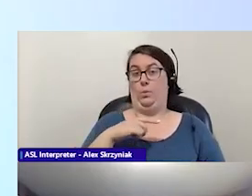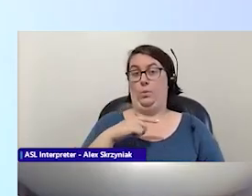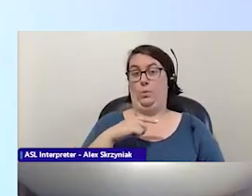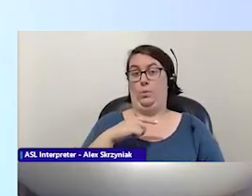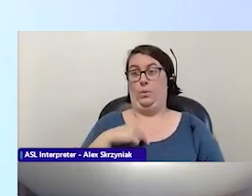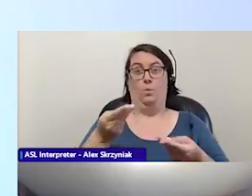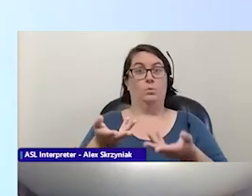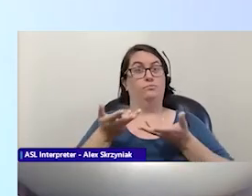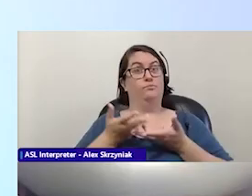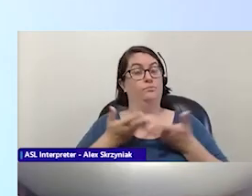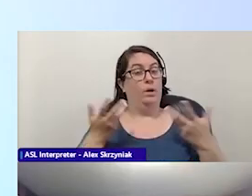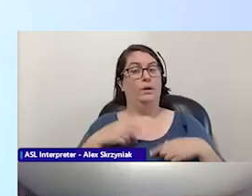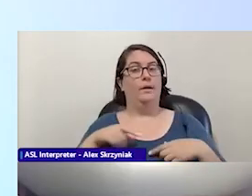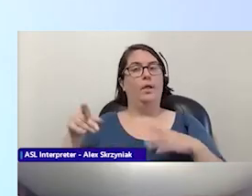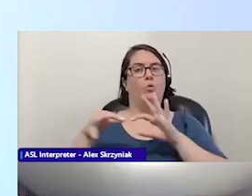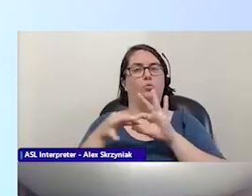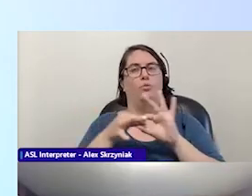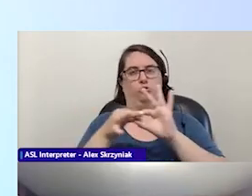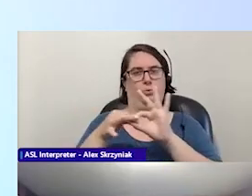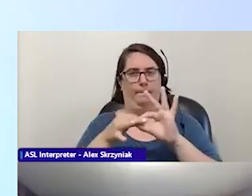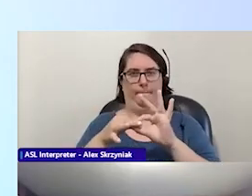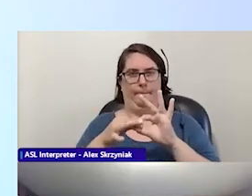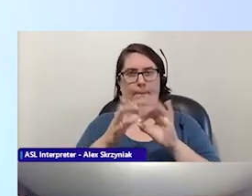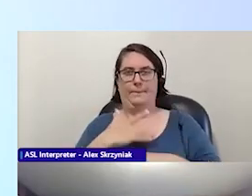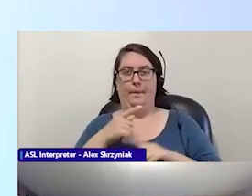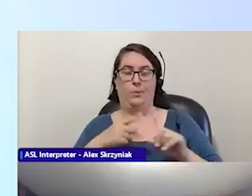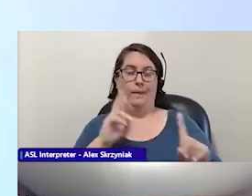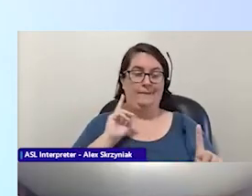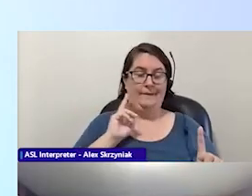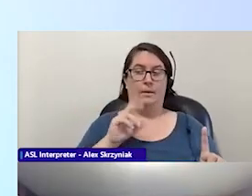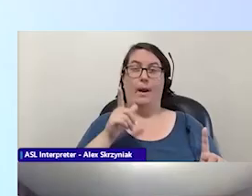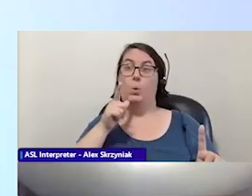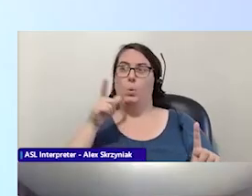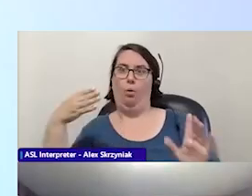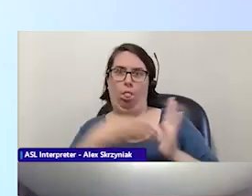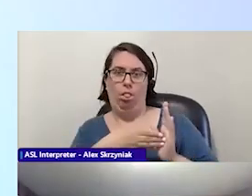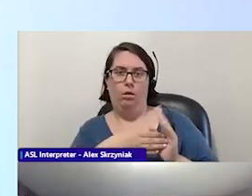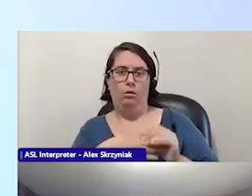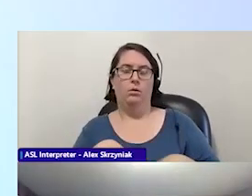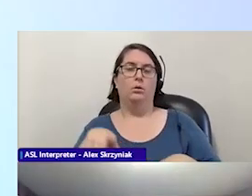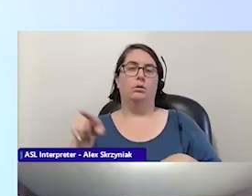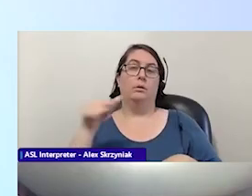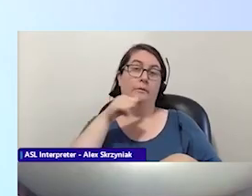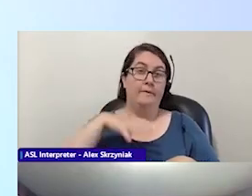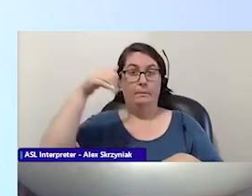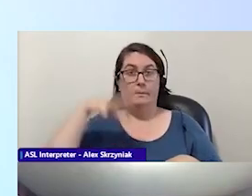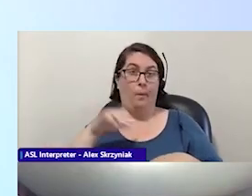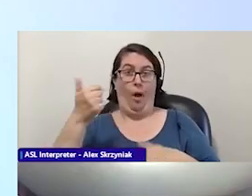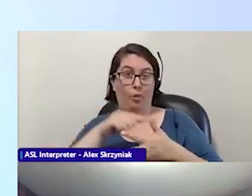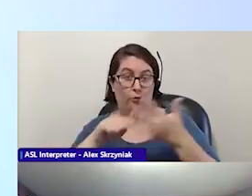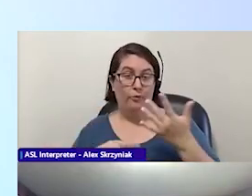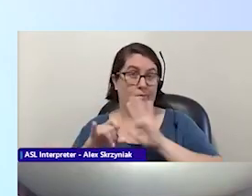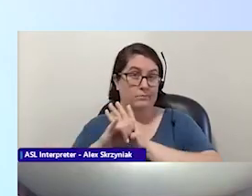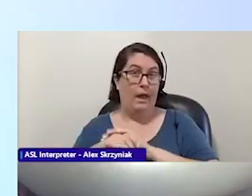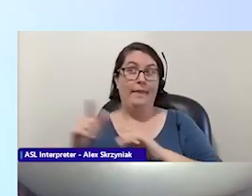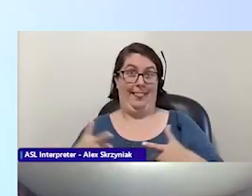about was the relationship between the perpetrator and the victim, the sex of the perpetrator, and whether or not they lived with